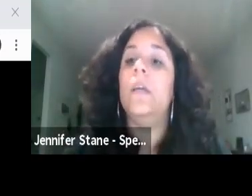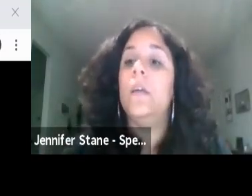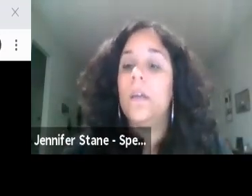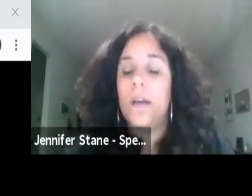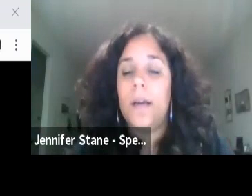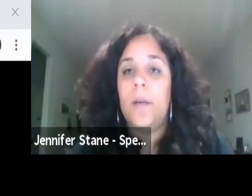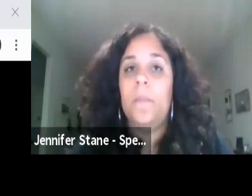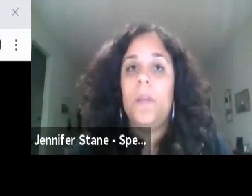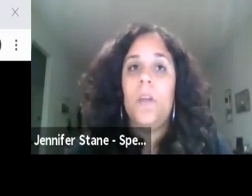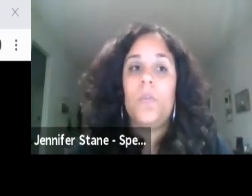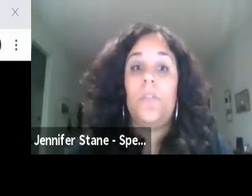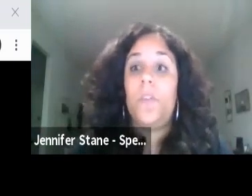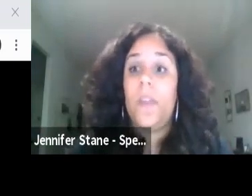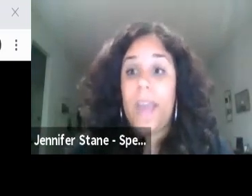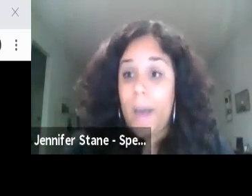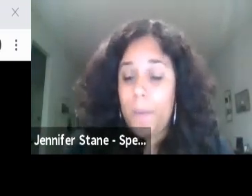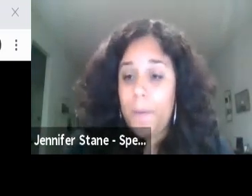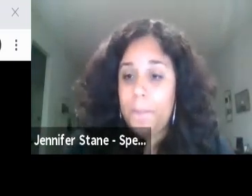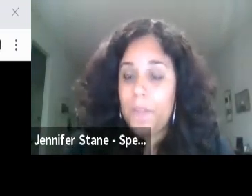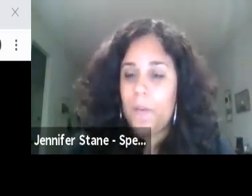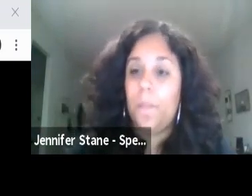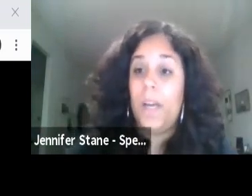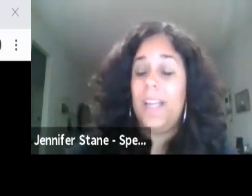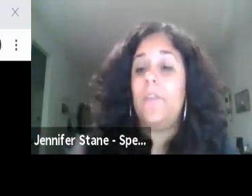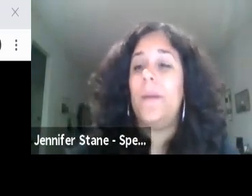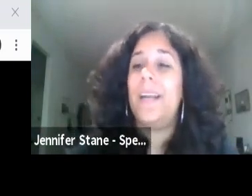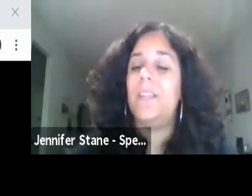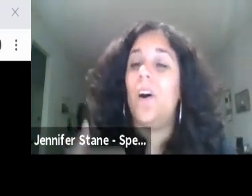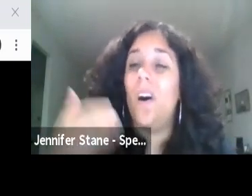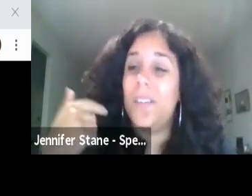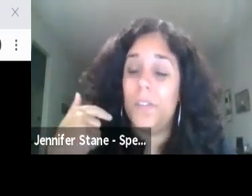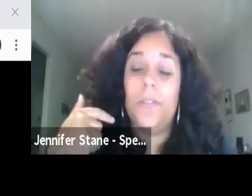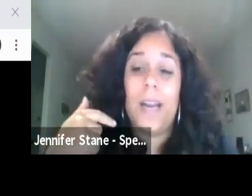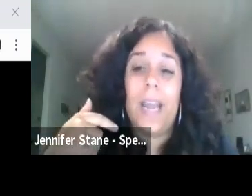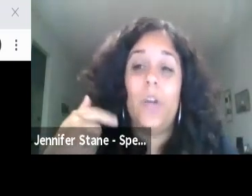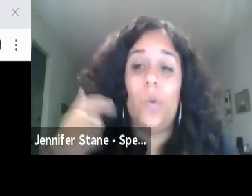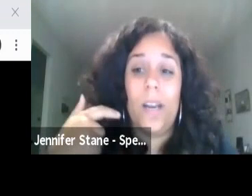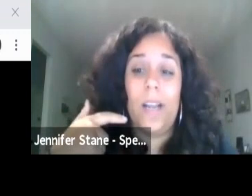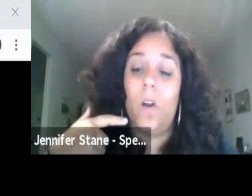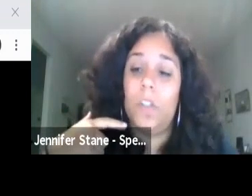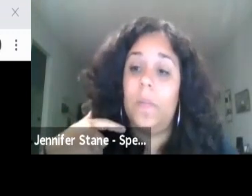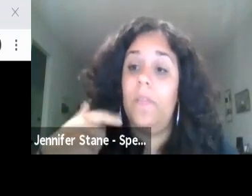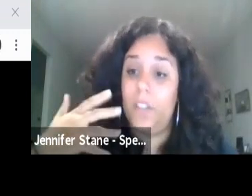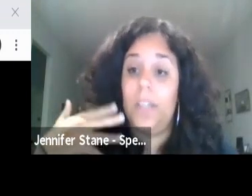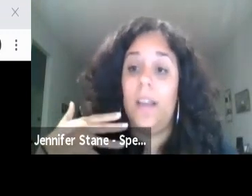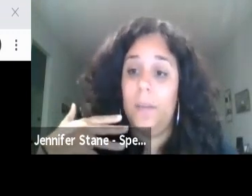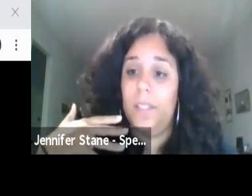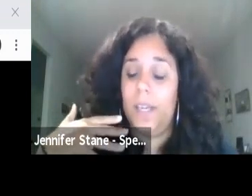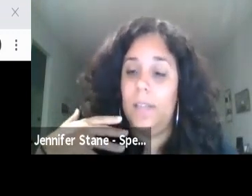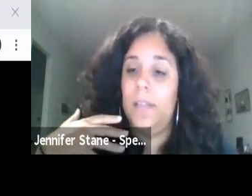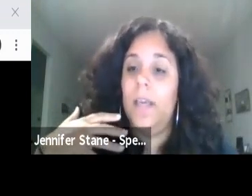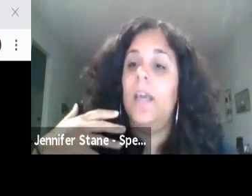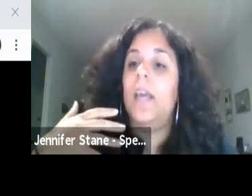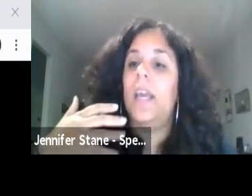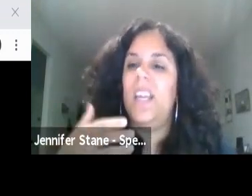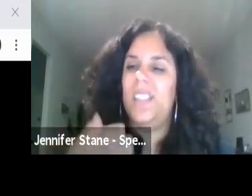body sort of fill the gap. But if your body is also fighting a chronic long-term infection like gum